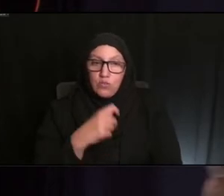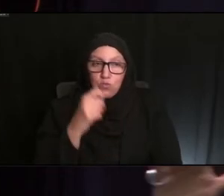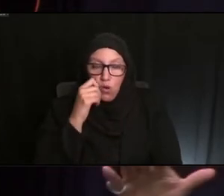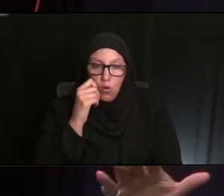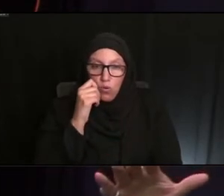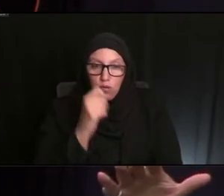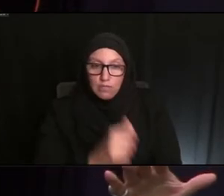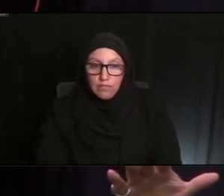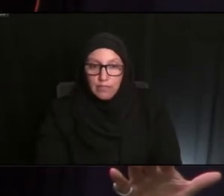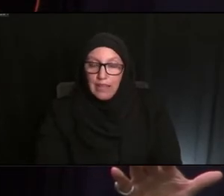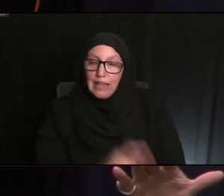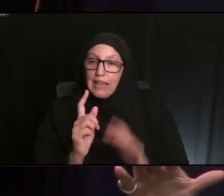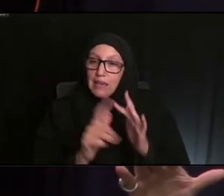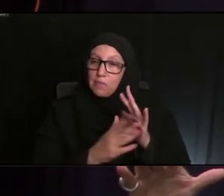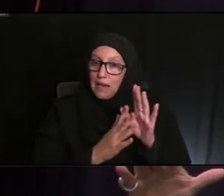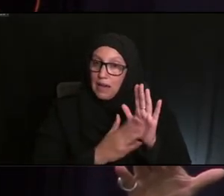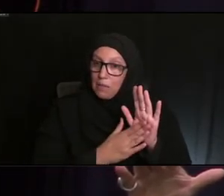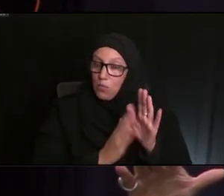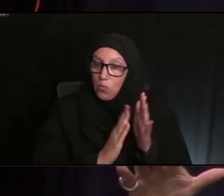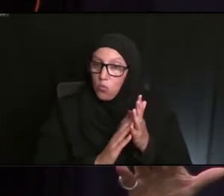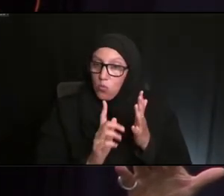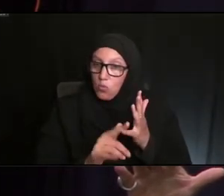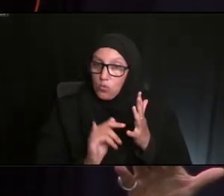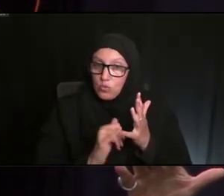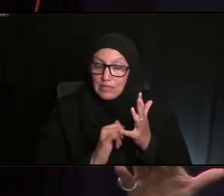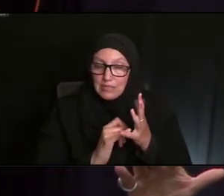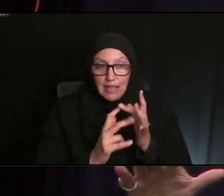know, Imam Hussein alayhi salam